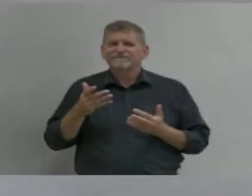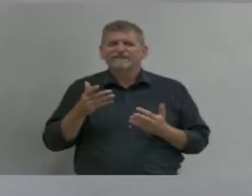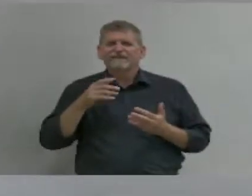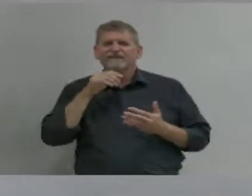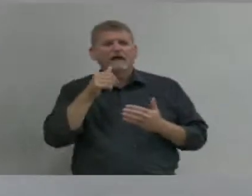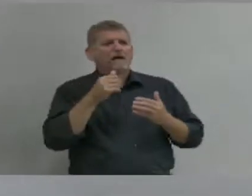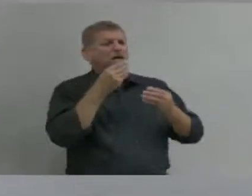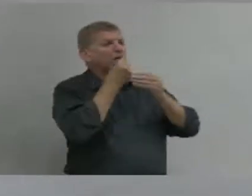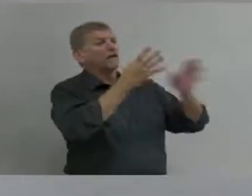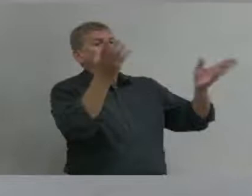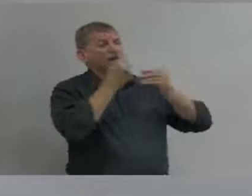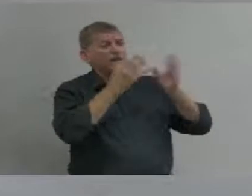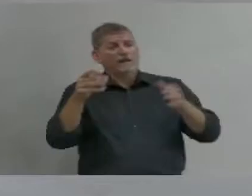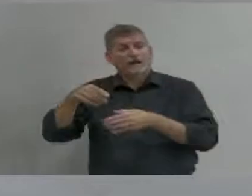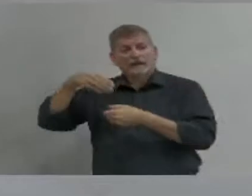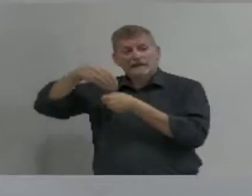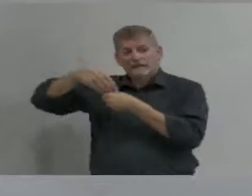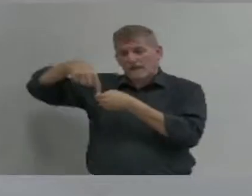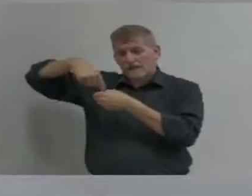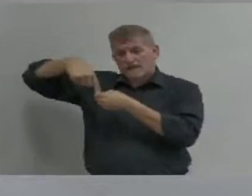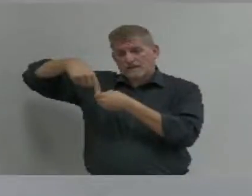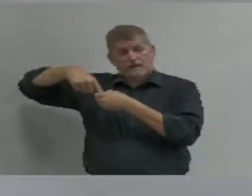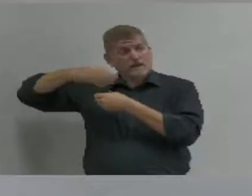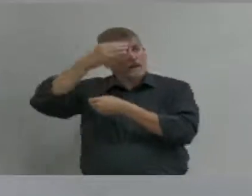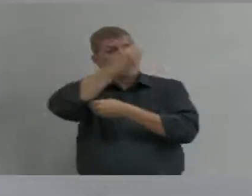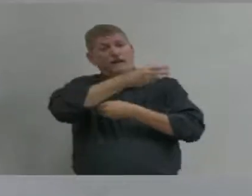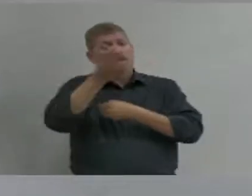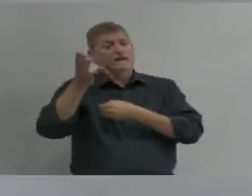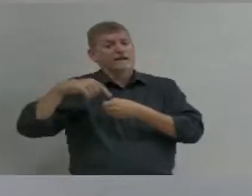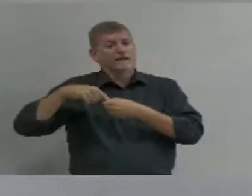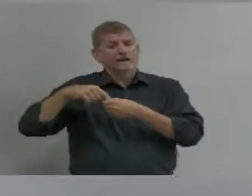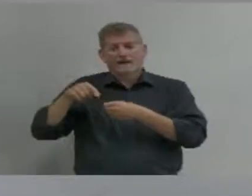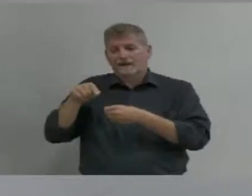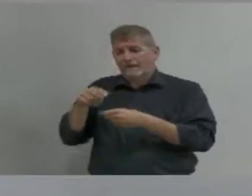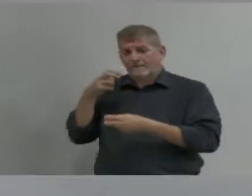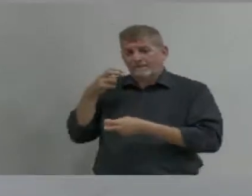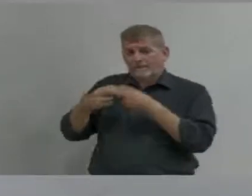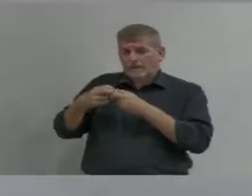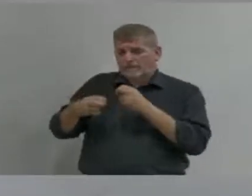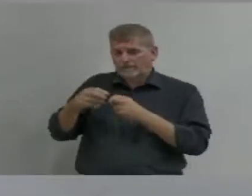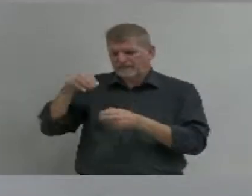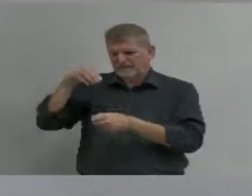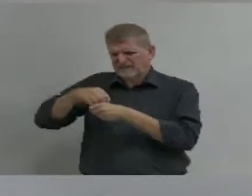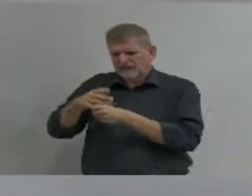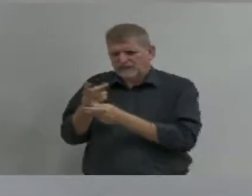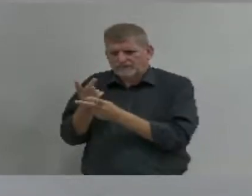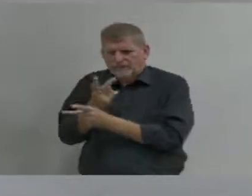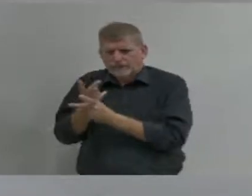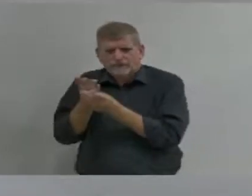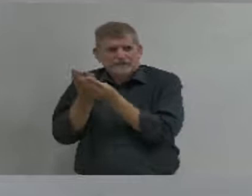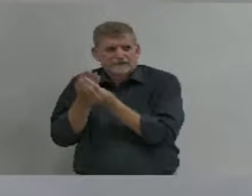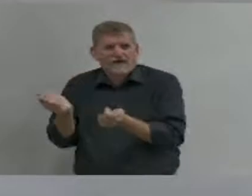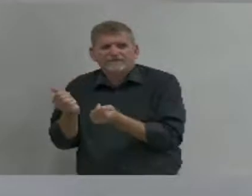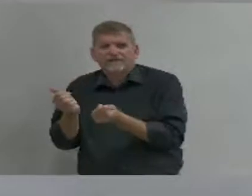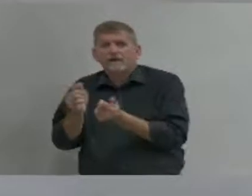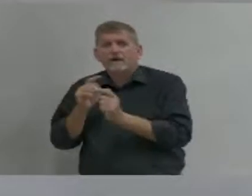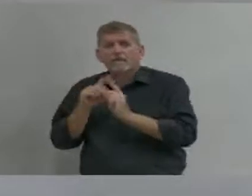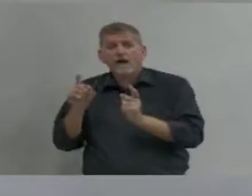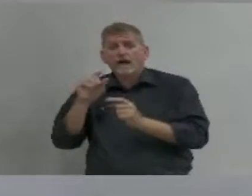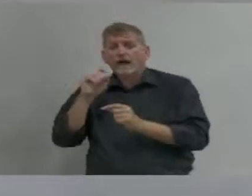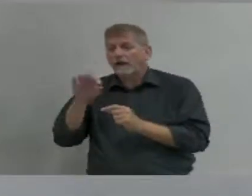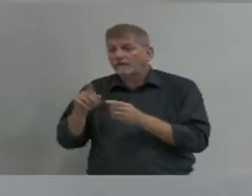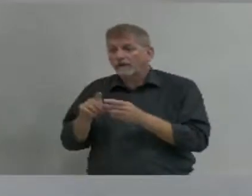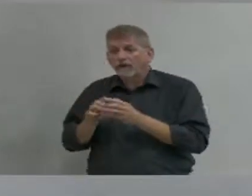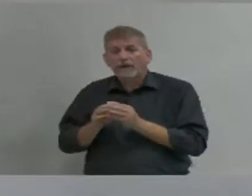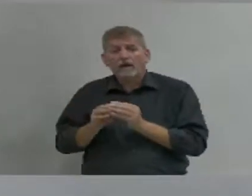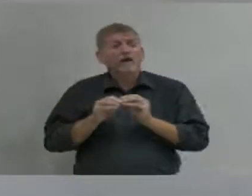that house to contain the problem and prevent it from happening again. But to the extent that it becomes a public issue, really depends